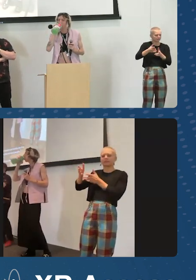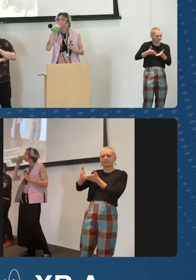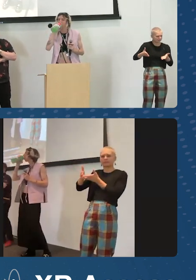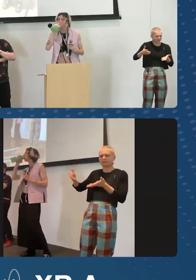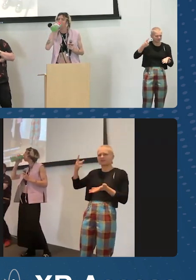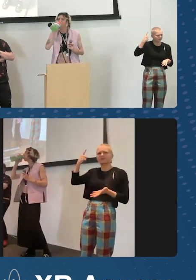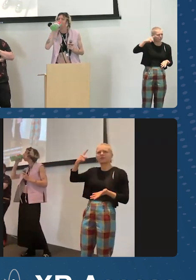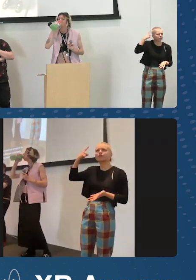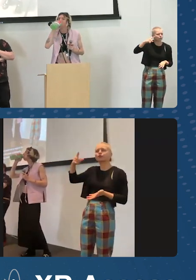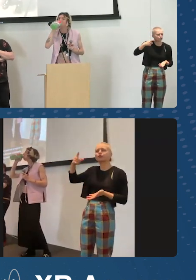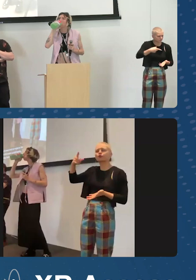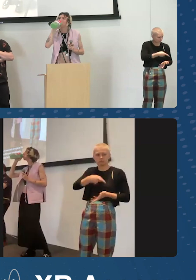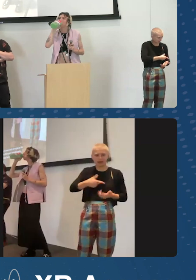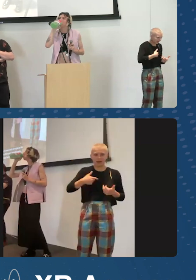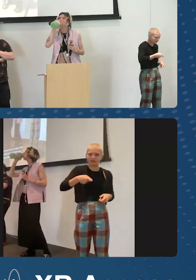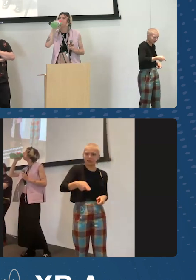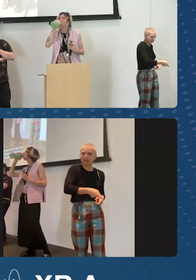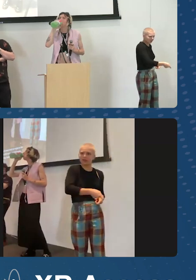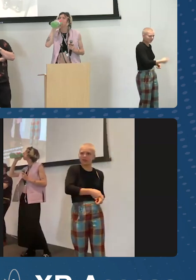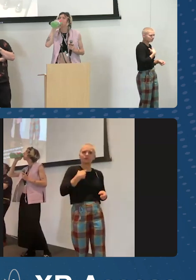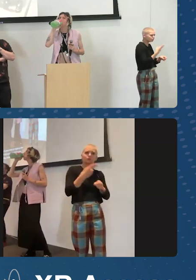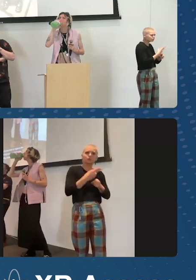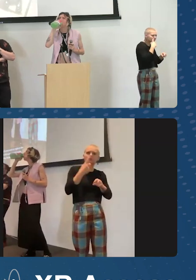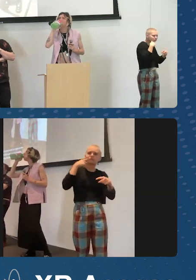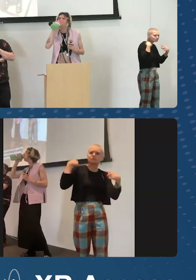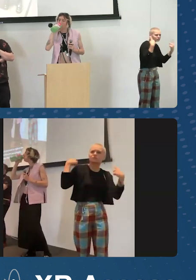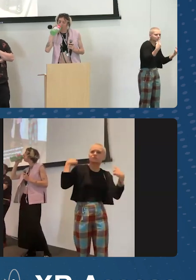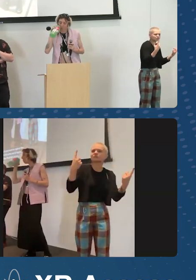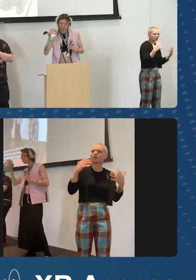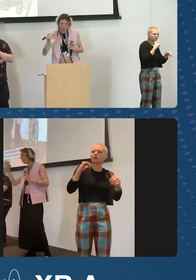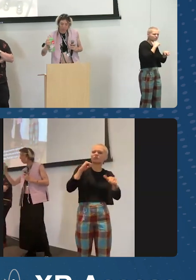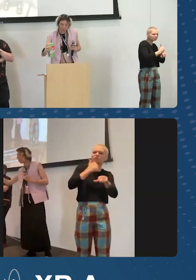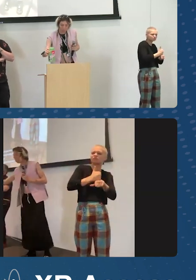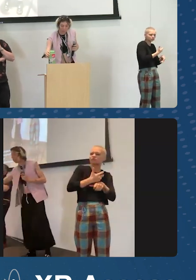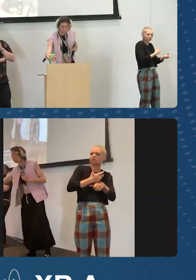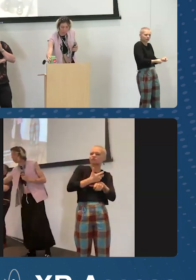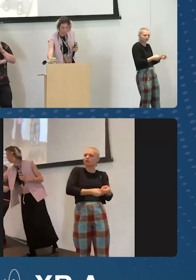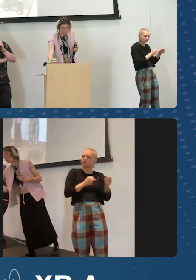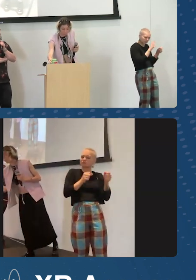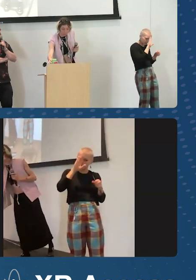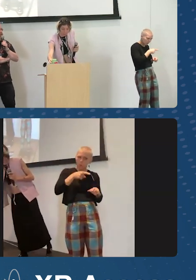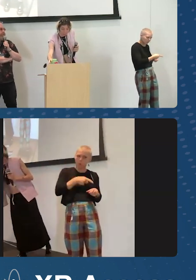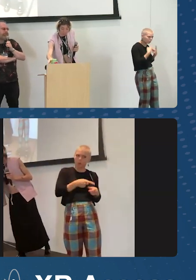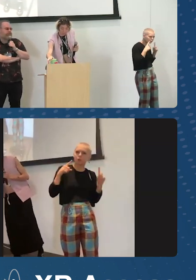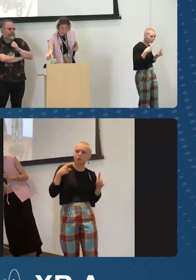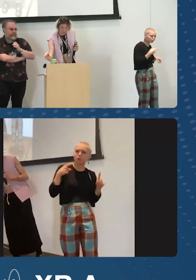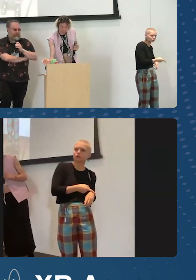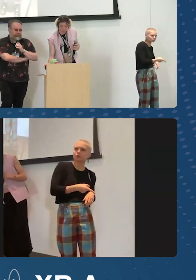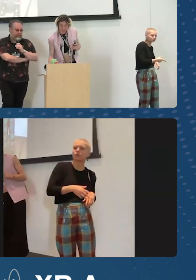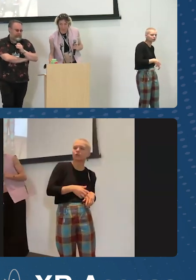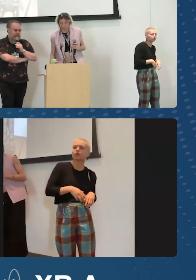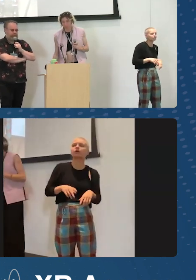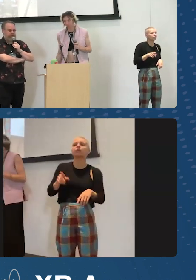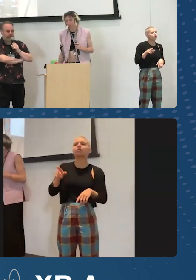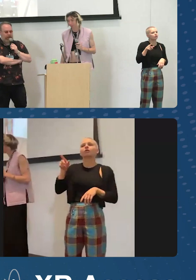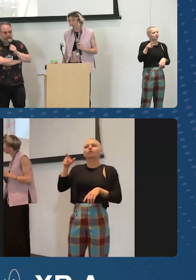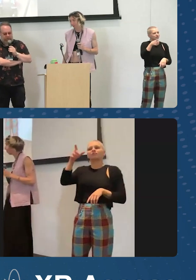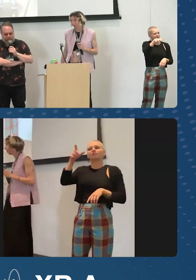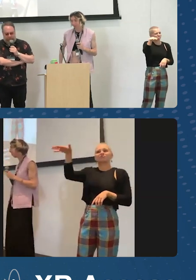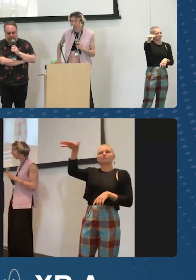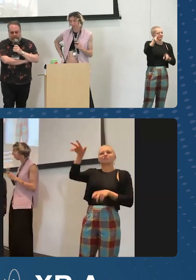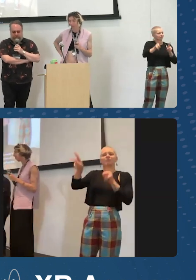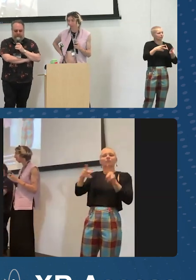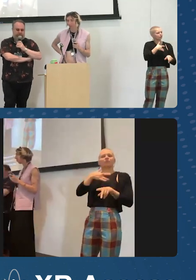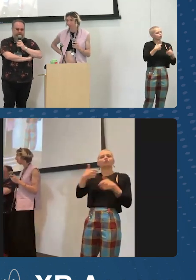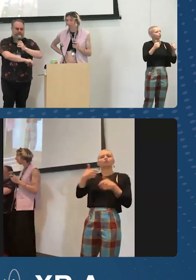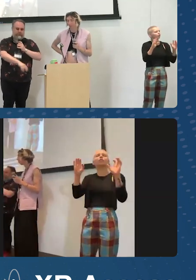and I would trust it more than anything else, right? People just trying to, cure your disability through some kind of technology,